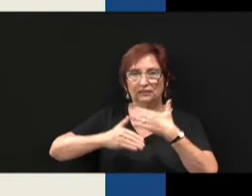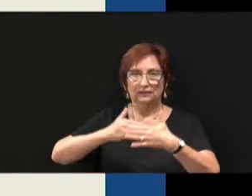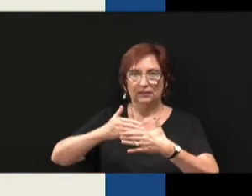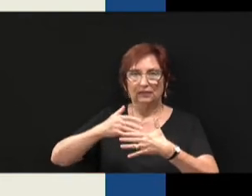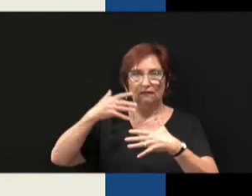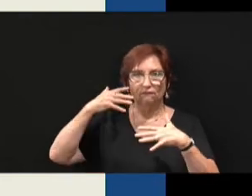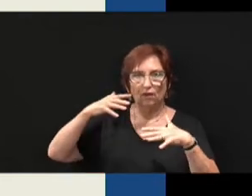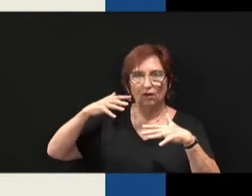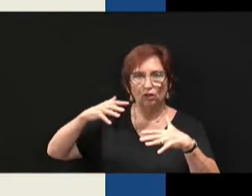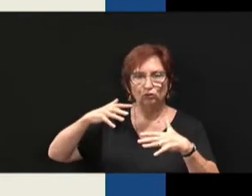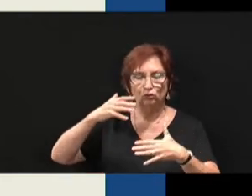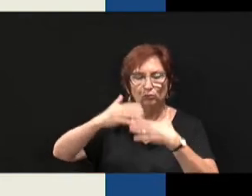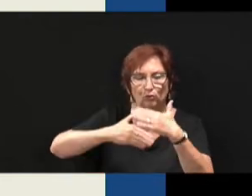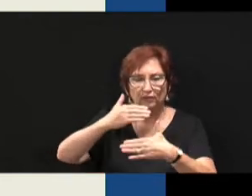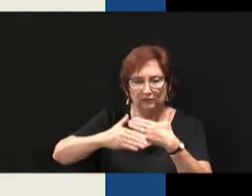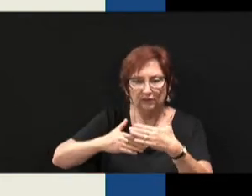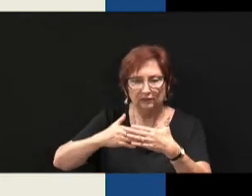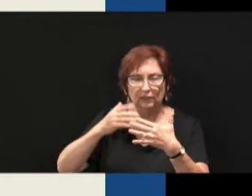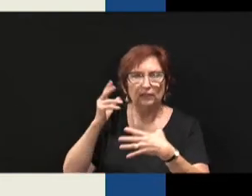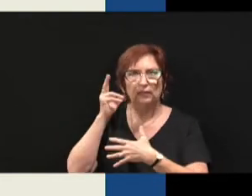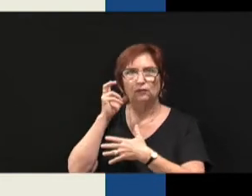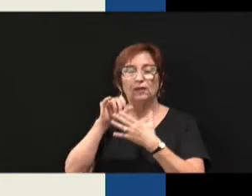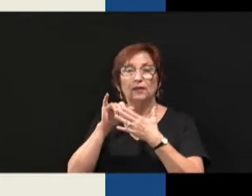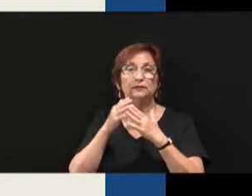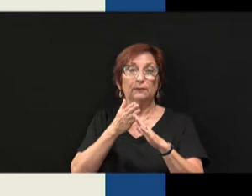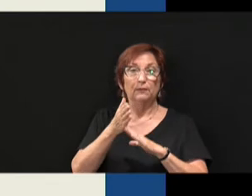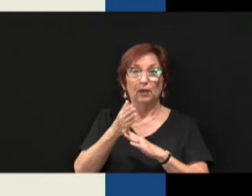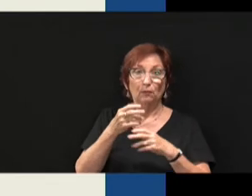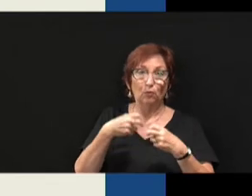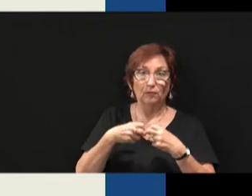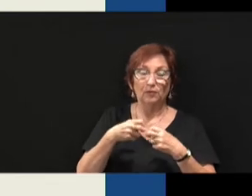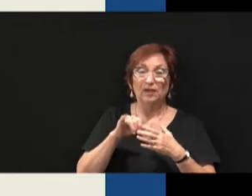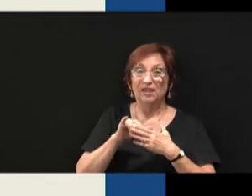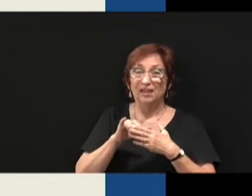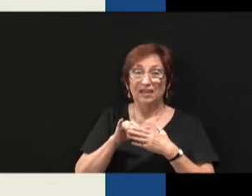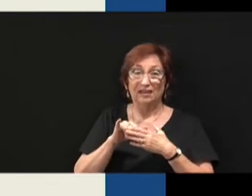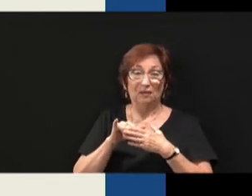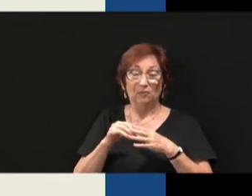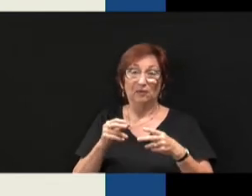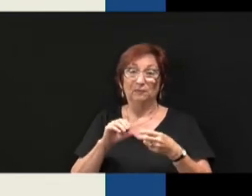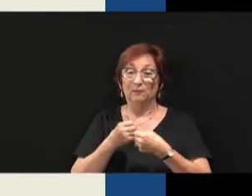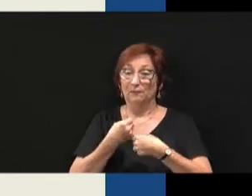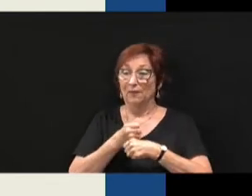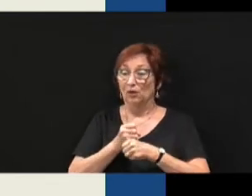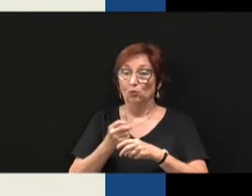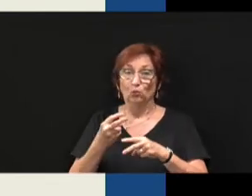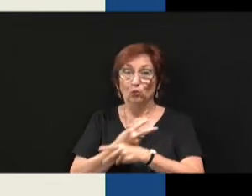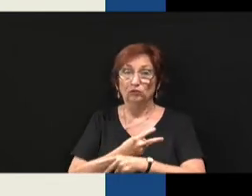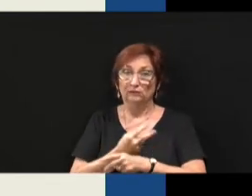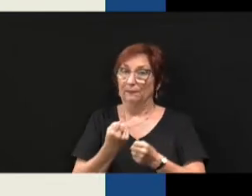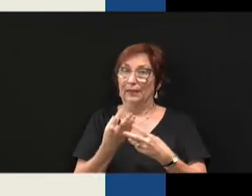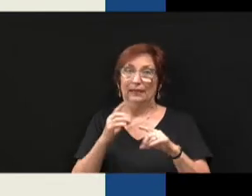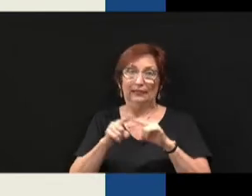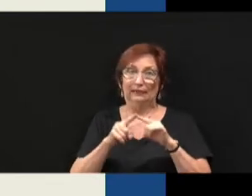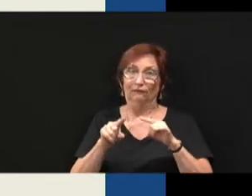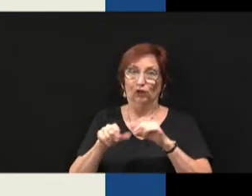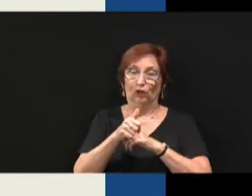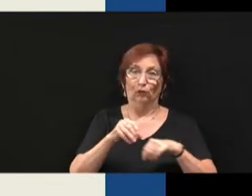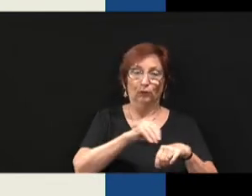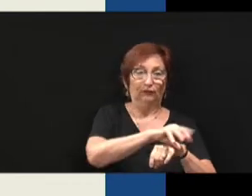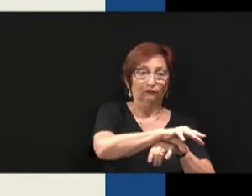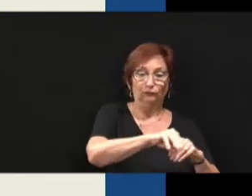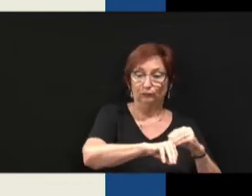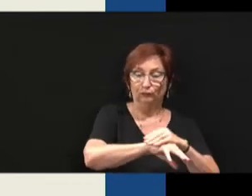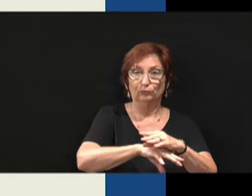very important thing. That's their main problem. It can be exacerbated by many different things, but it has to do